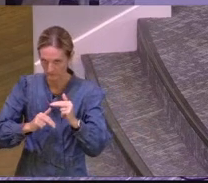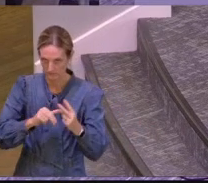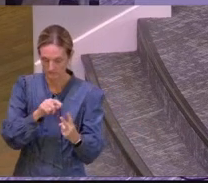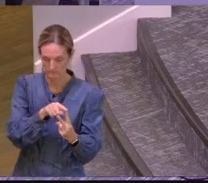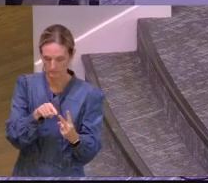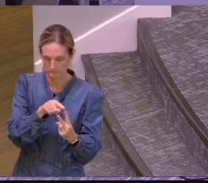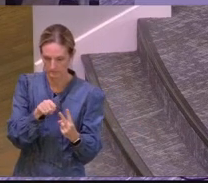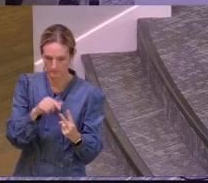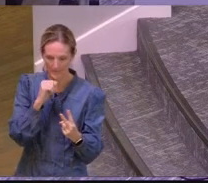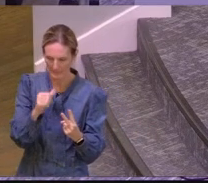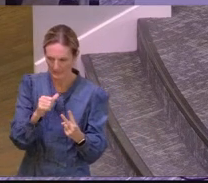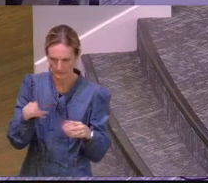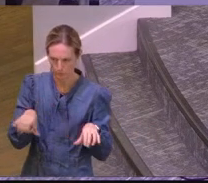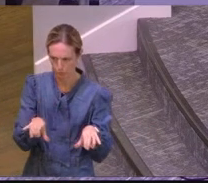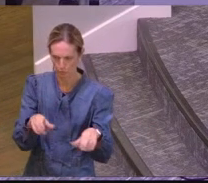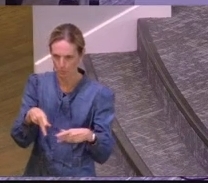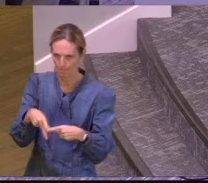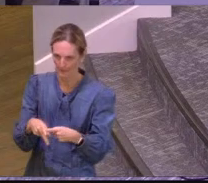plumbing.